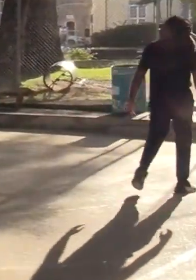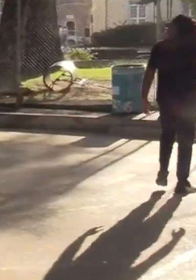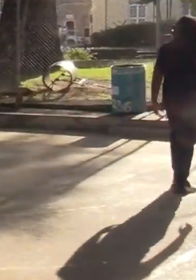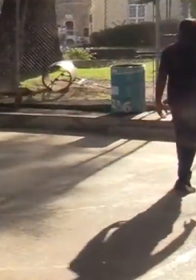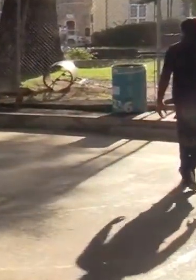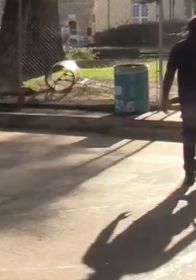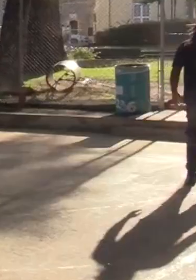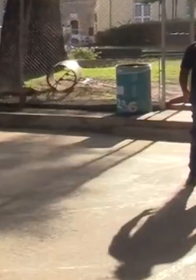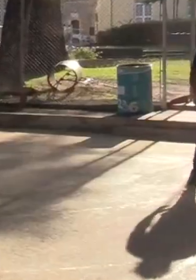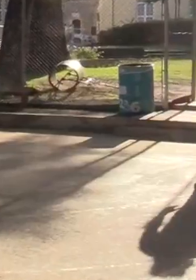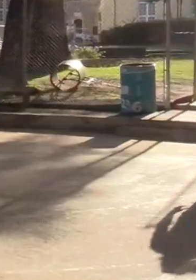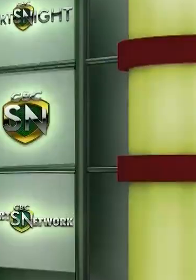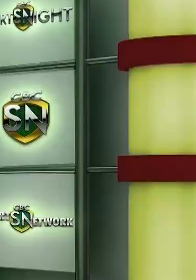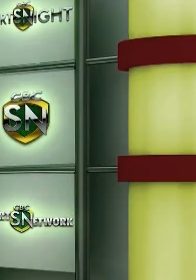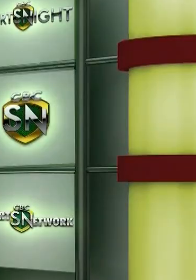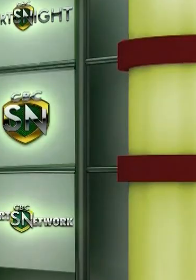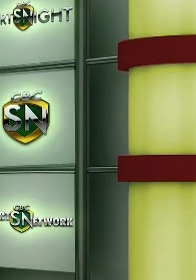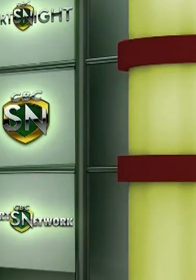55-17.